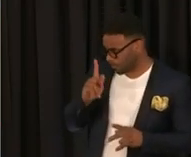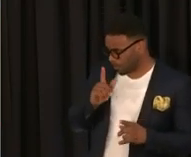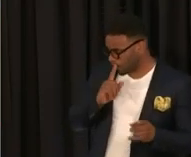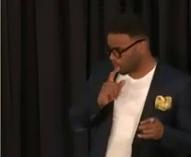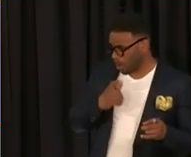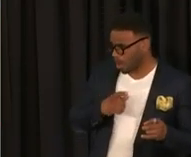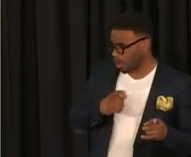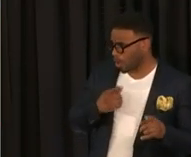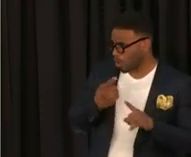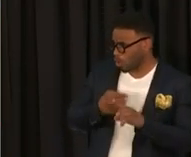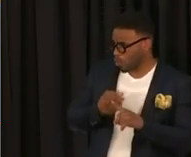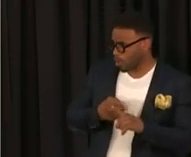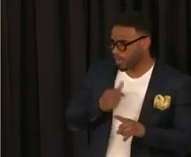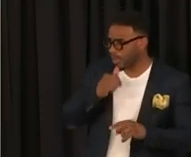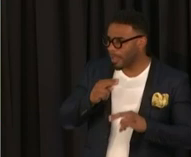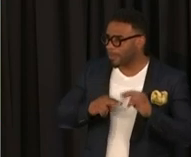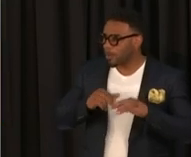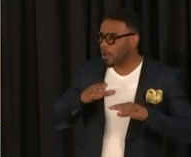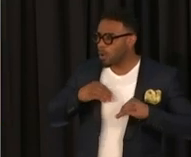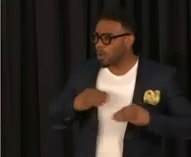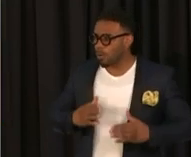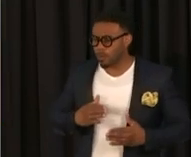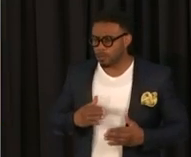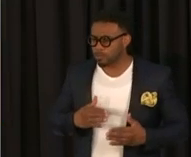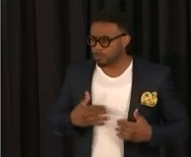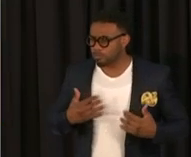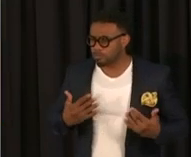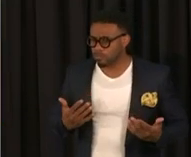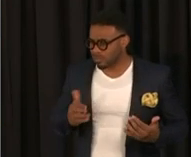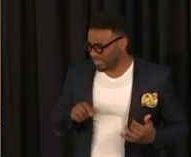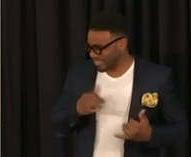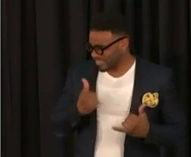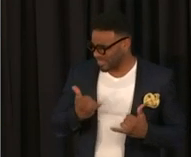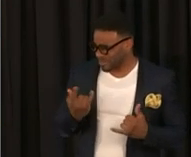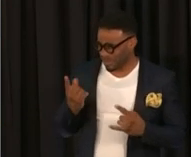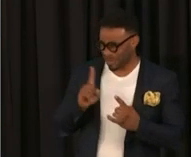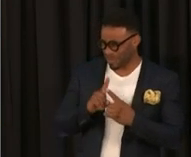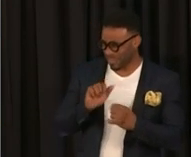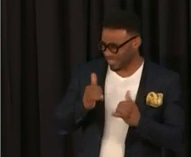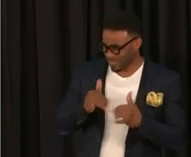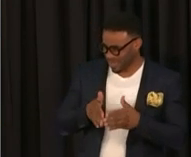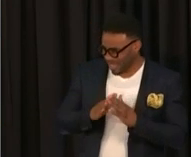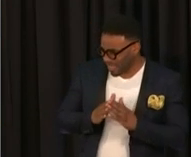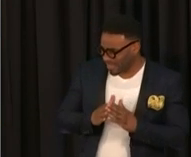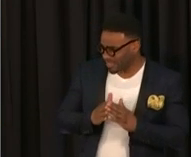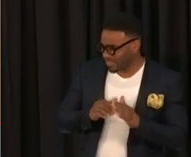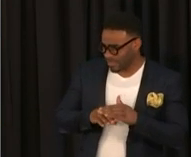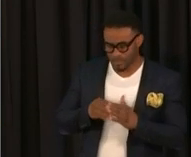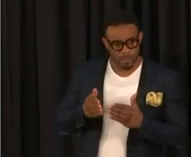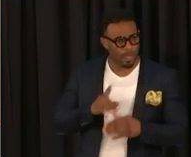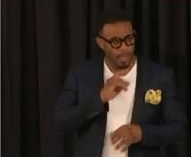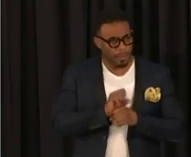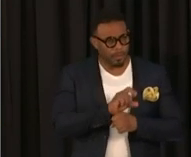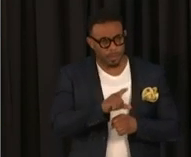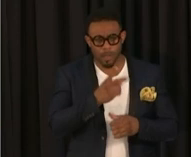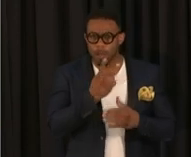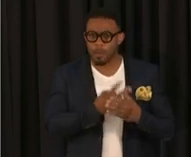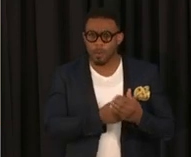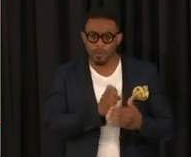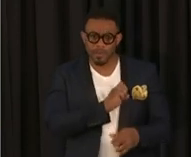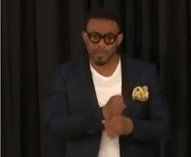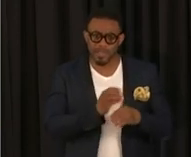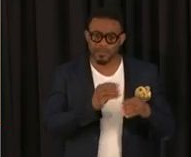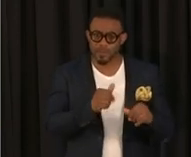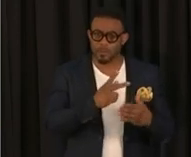folks who are renters, not building owners, can they still come to you? Can they still access the services? Absolutely. Both